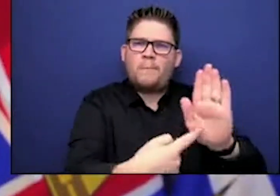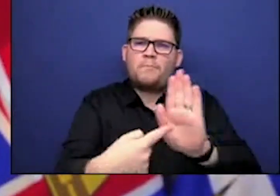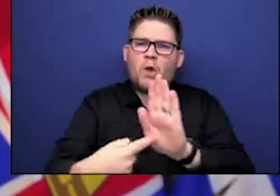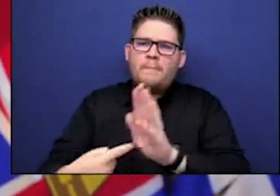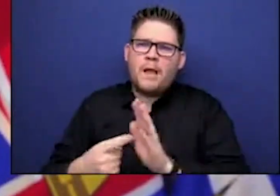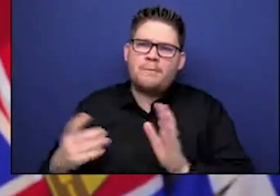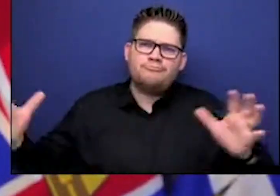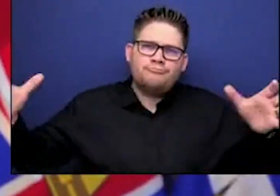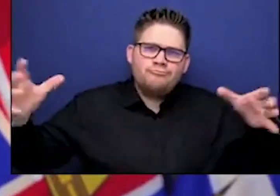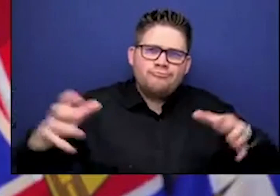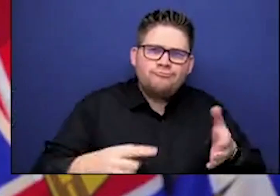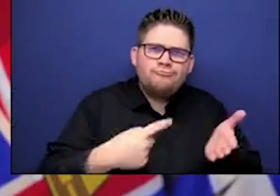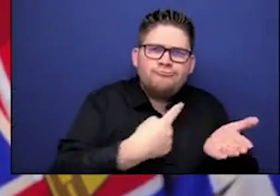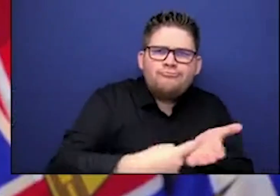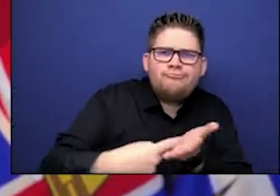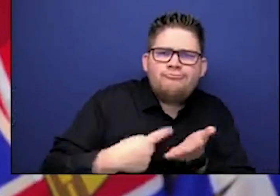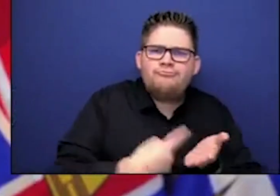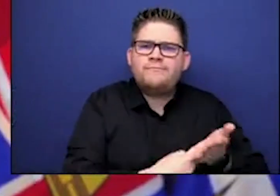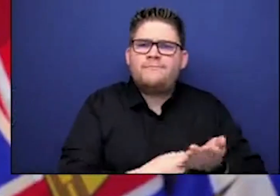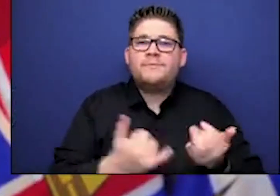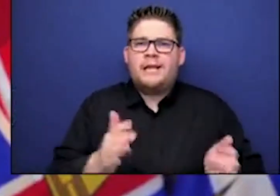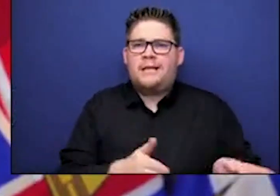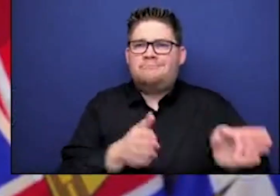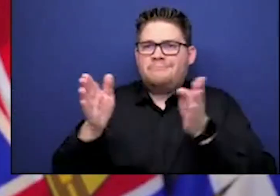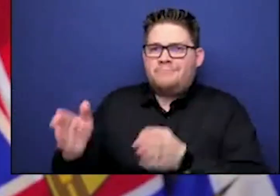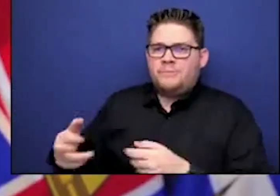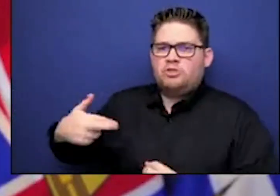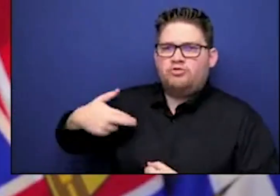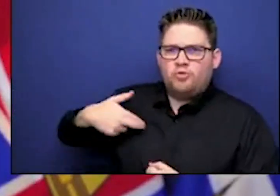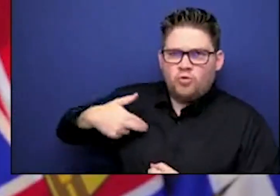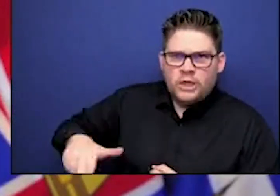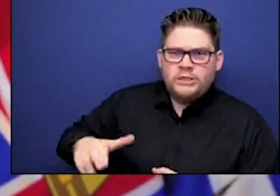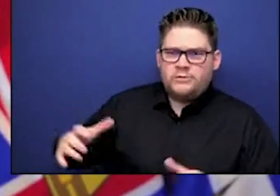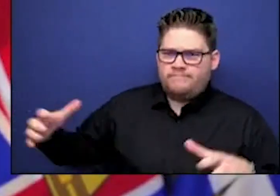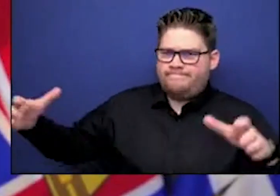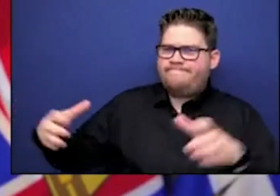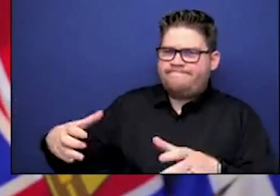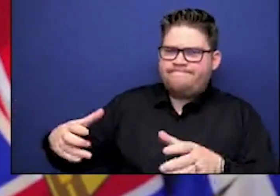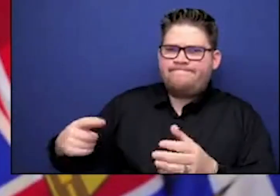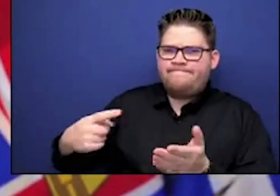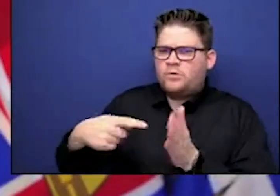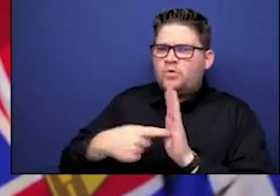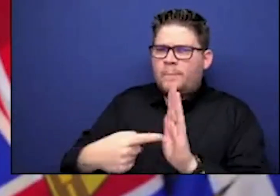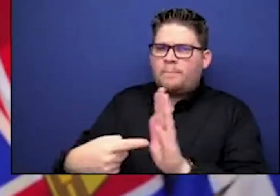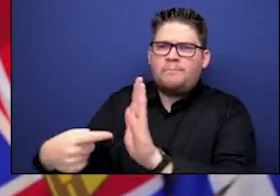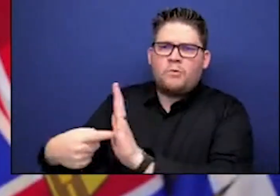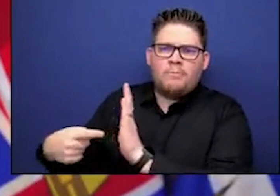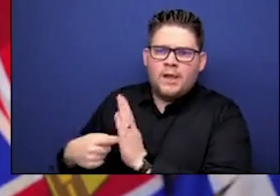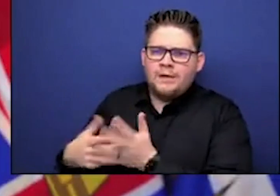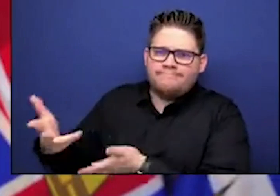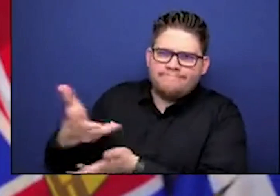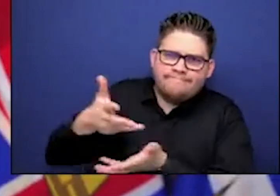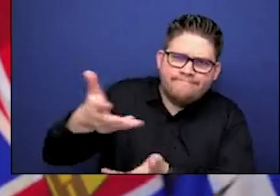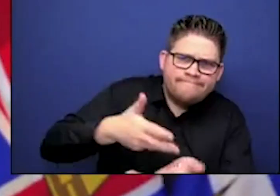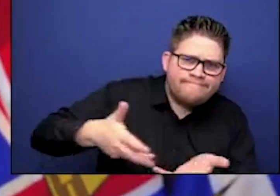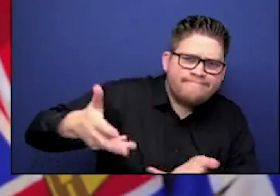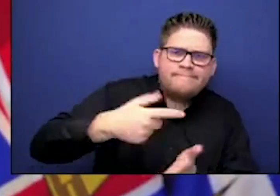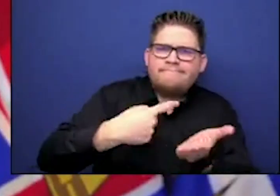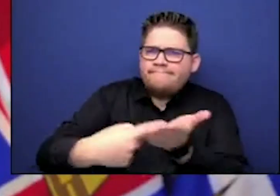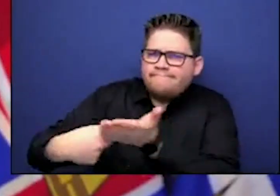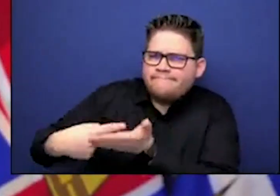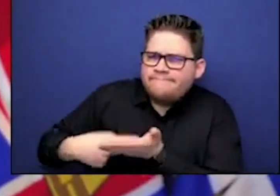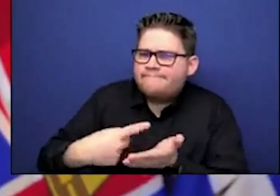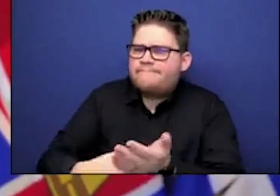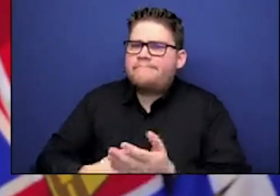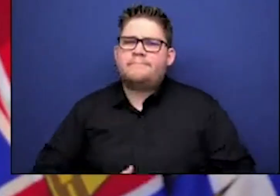couple of weeks through this process with Dr. Dome. One is about outdoor services. And